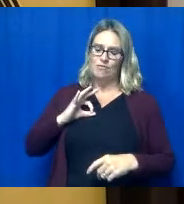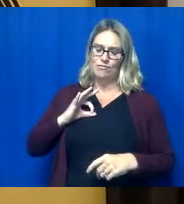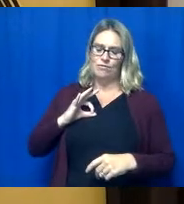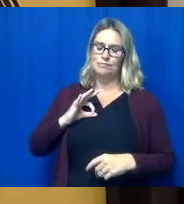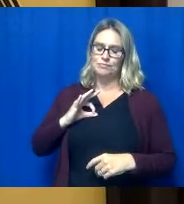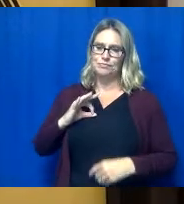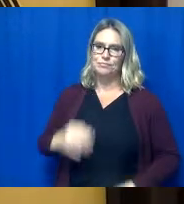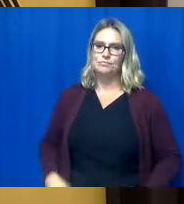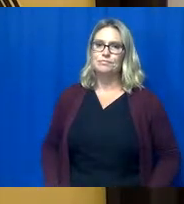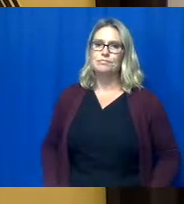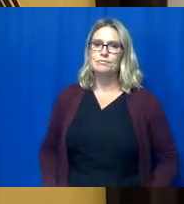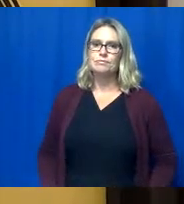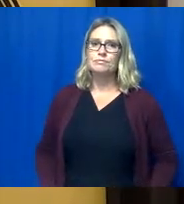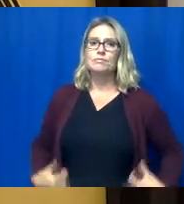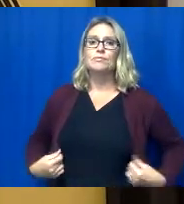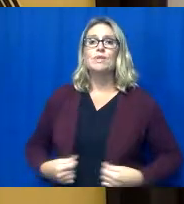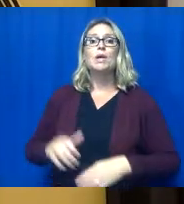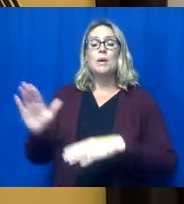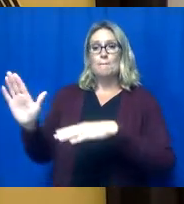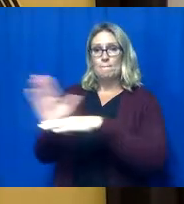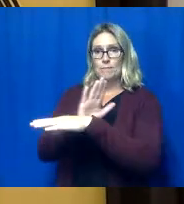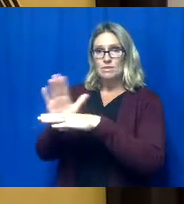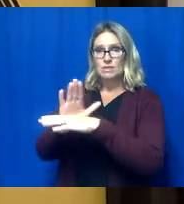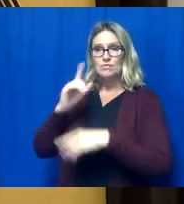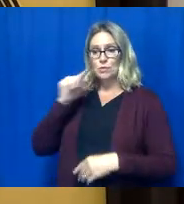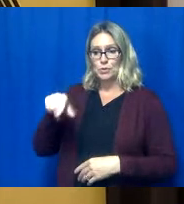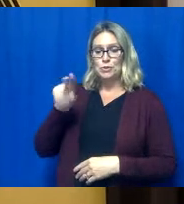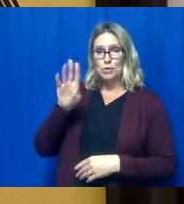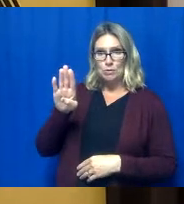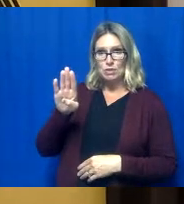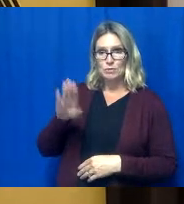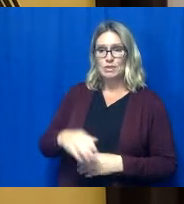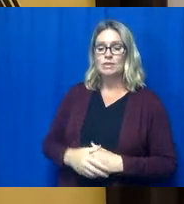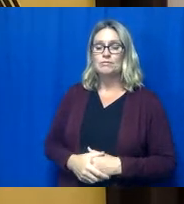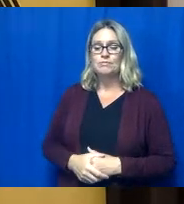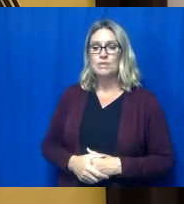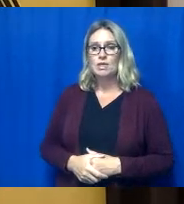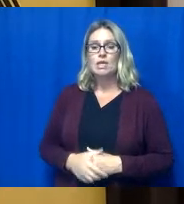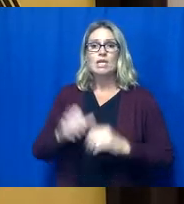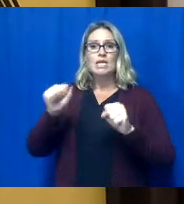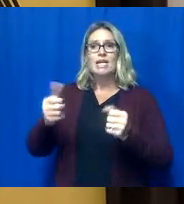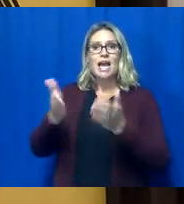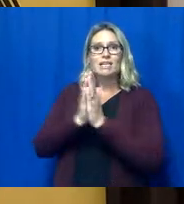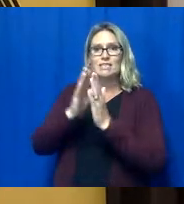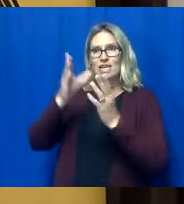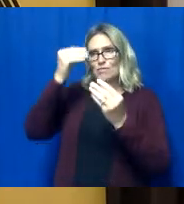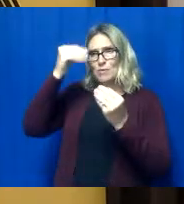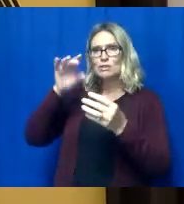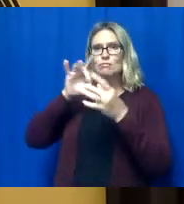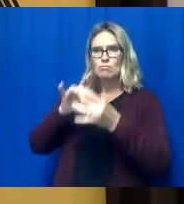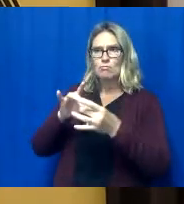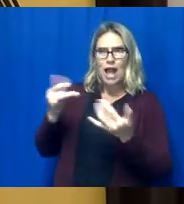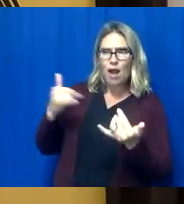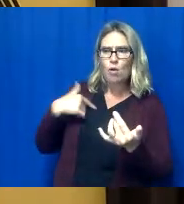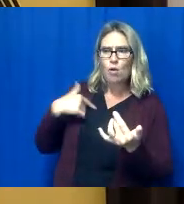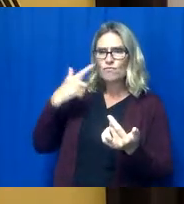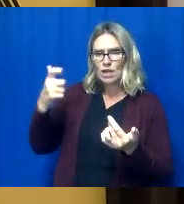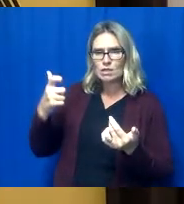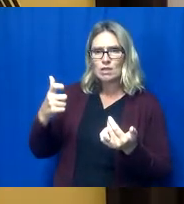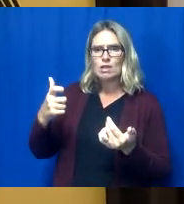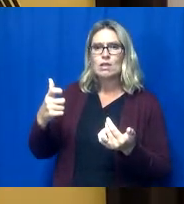Nouveau-Brunswick Businesses here in the province of New Brunswick, in fact, can get information regarding the access, regarding